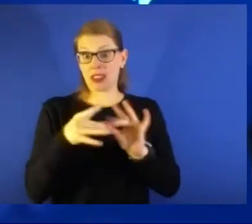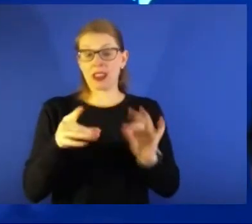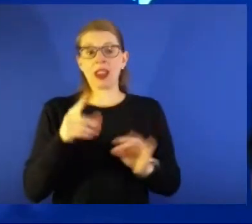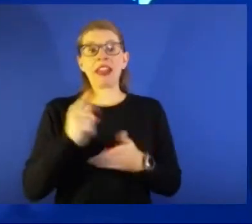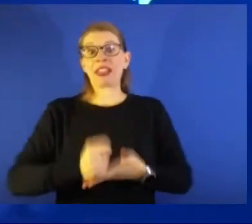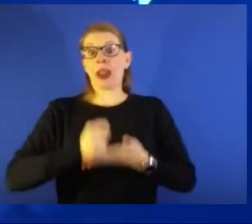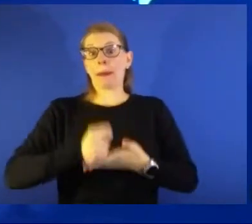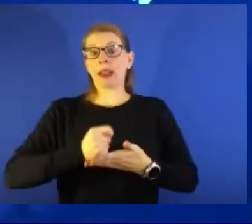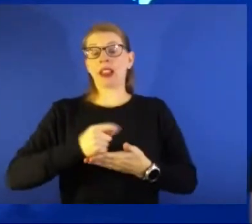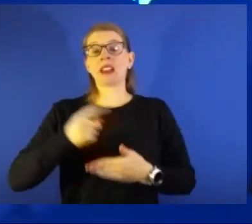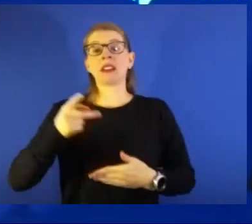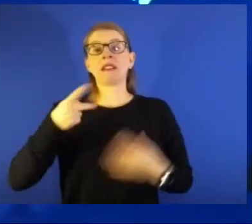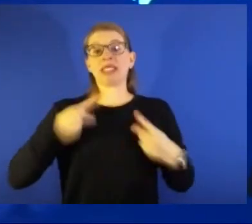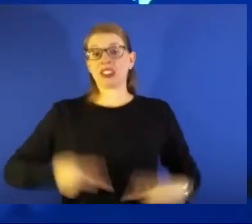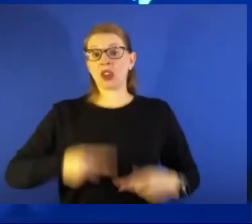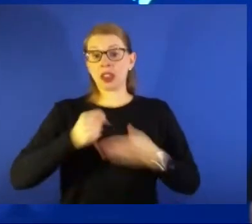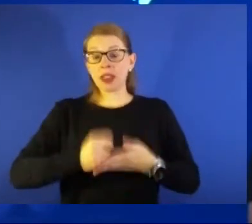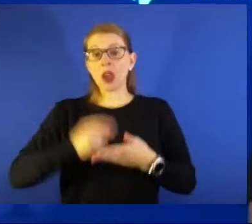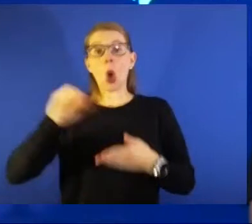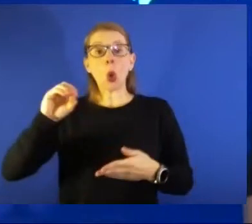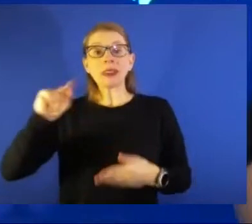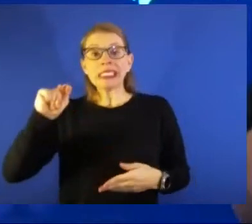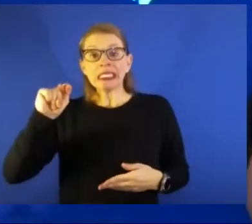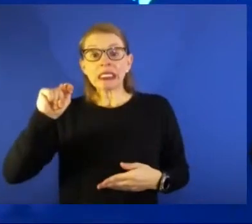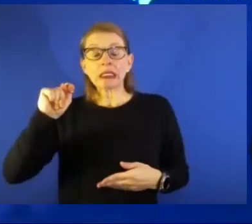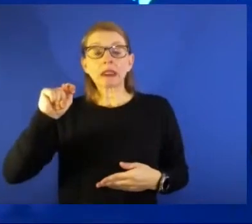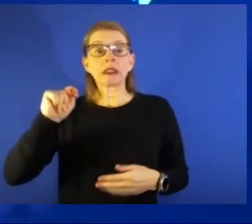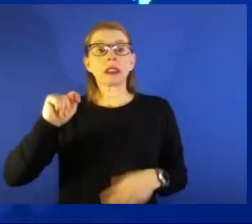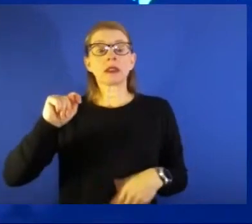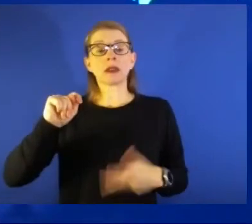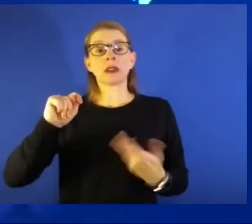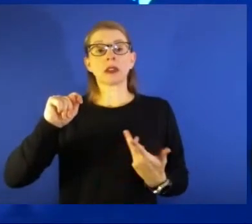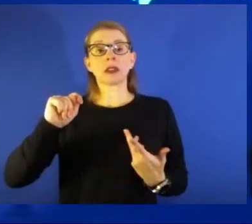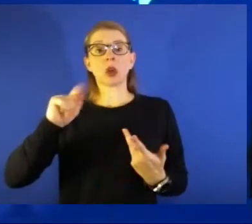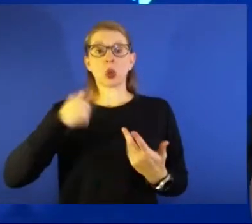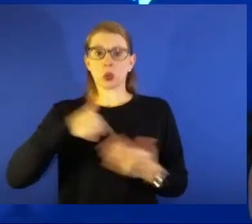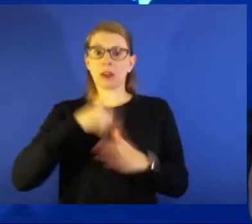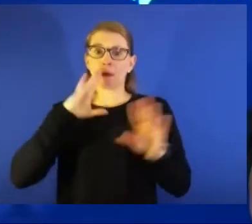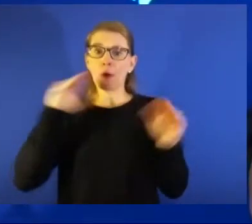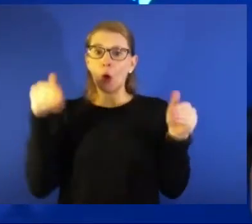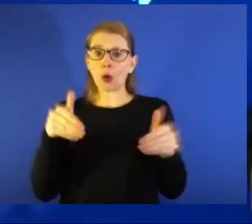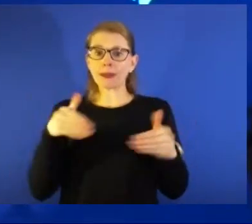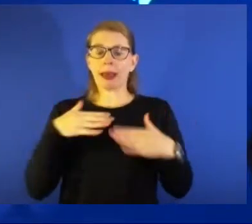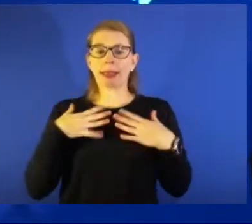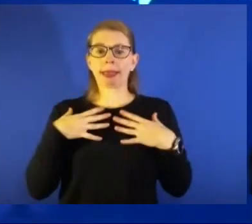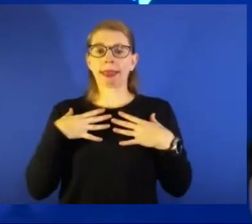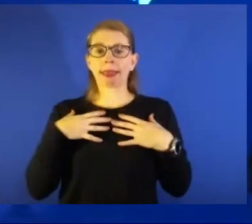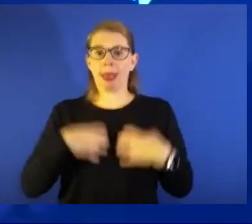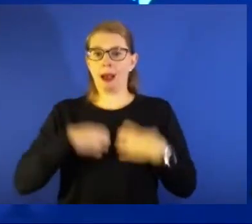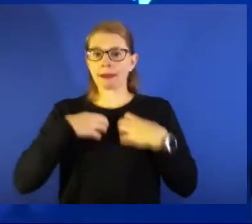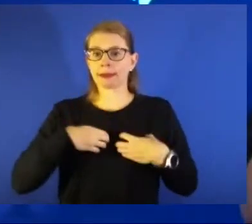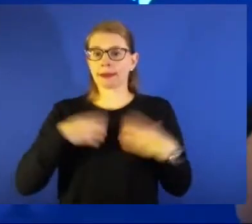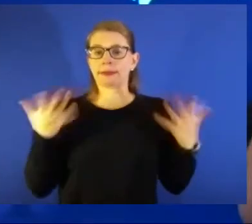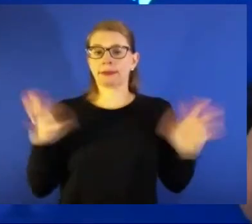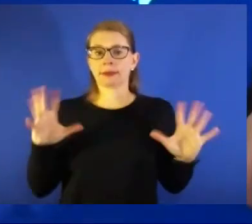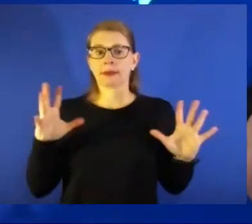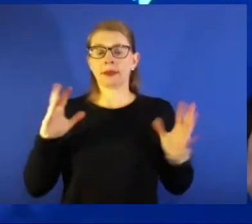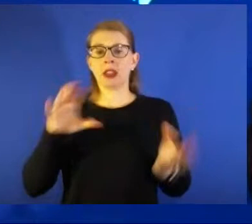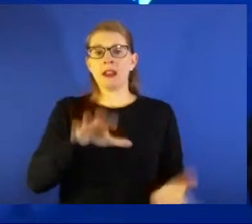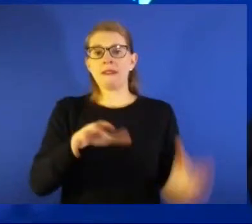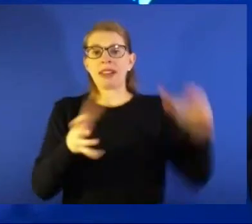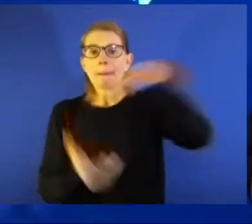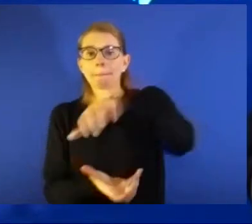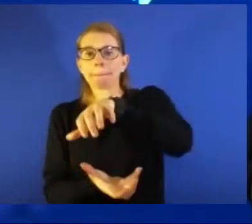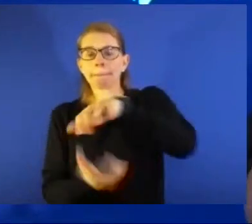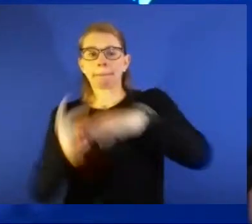physical therapy, occupational therapy, well, that's exactly what we do is we focus on the lungs where we need to flip the patient, move them into what we